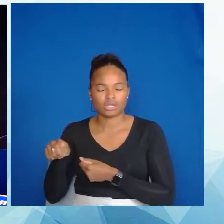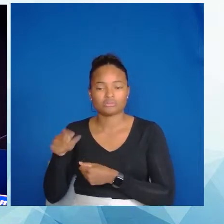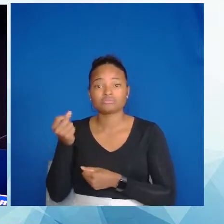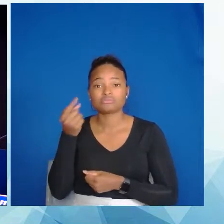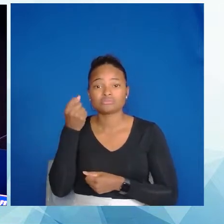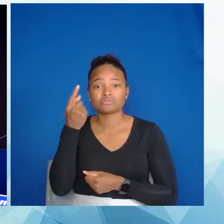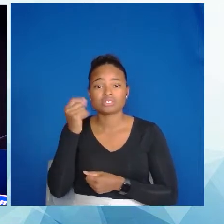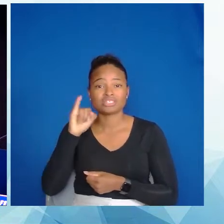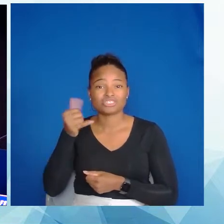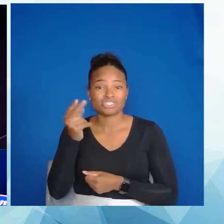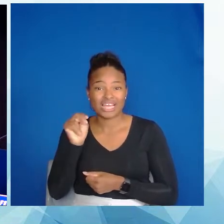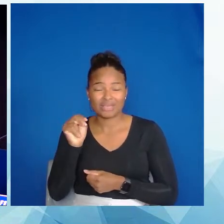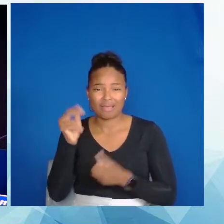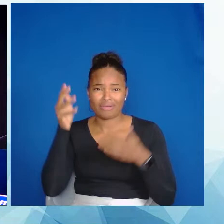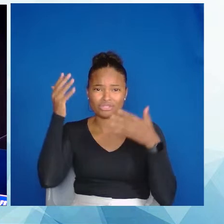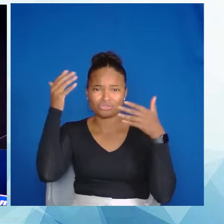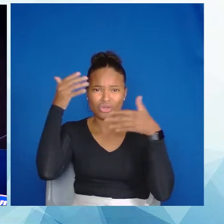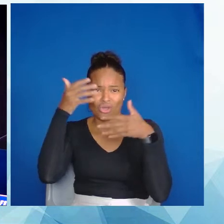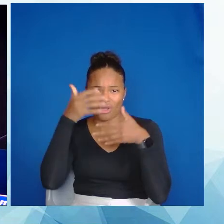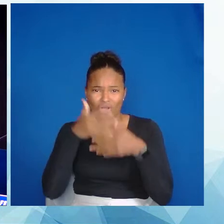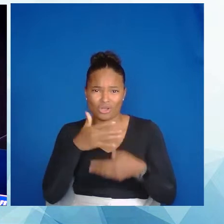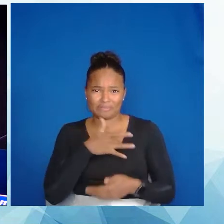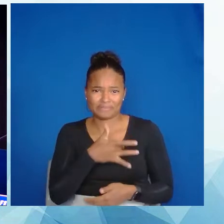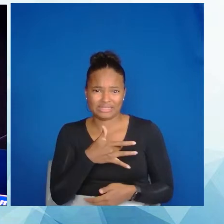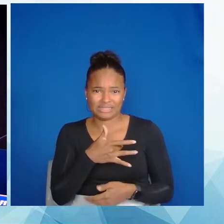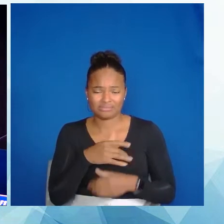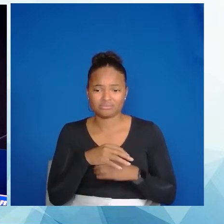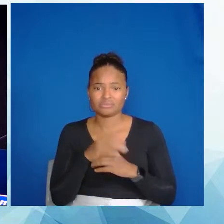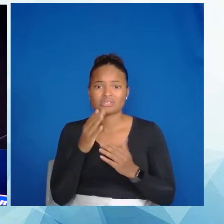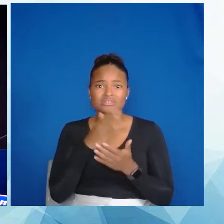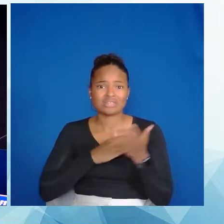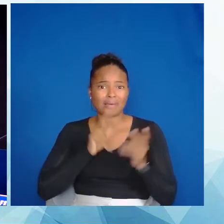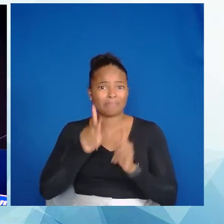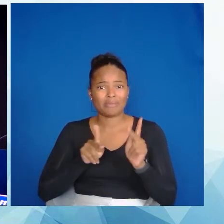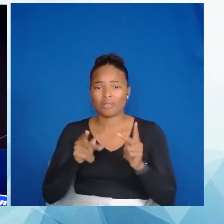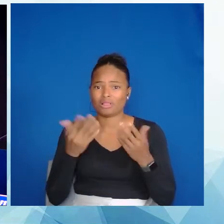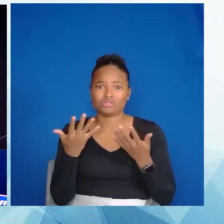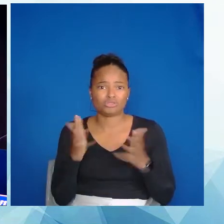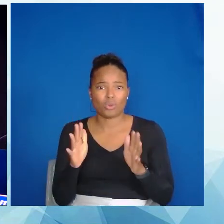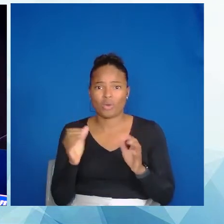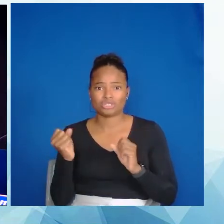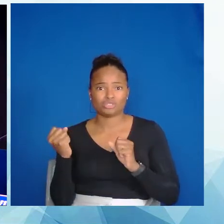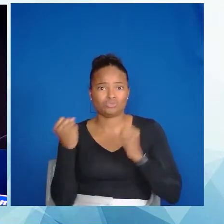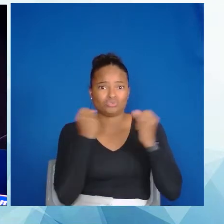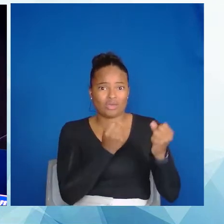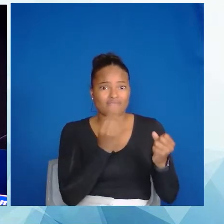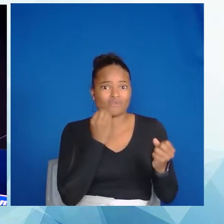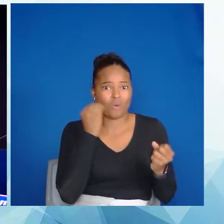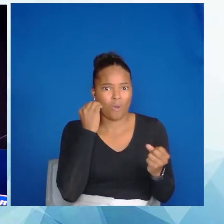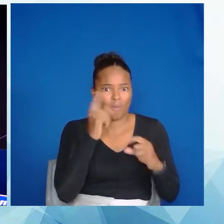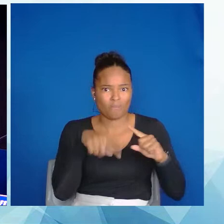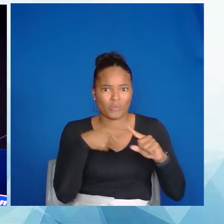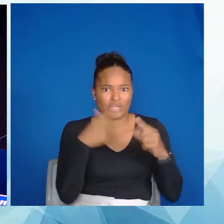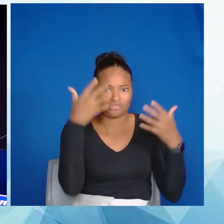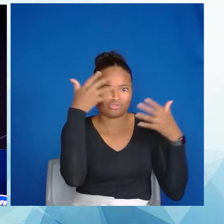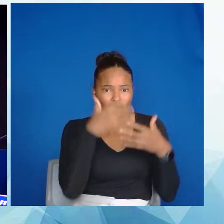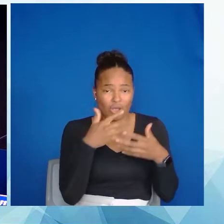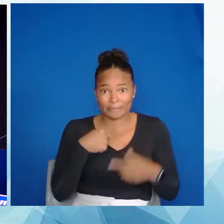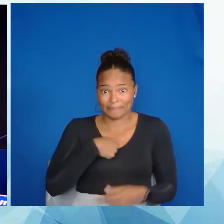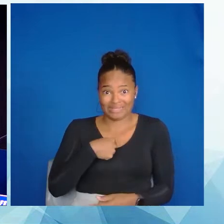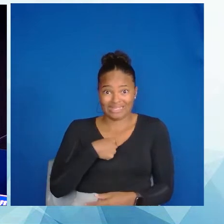is the darkest time of the year, and some of us don't want to drive back when it's that dark. I personally don't drive at